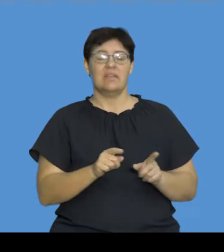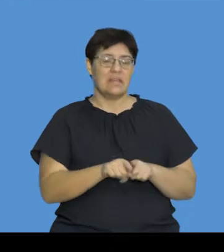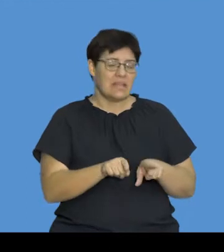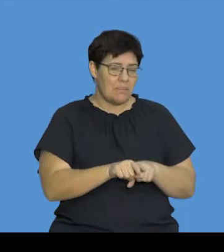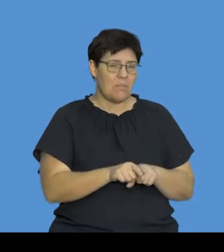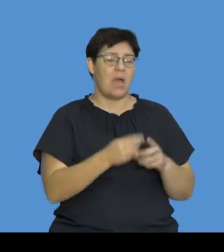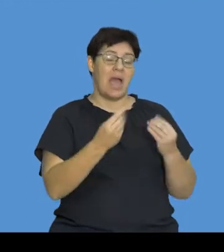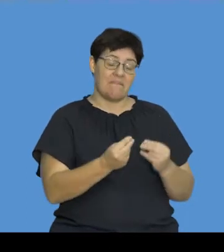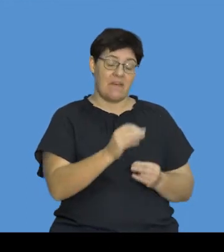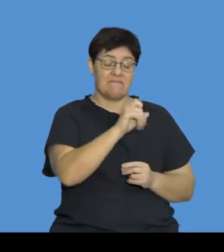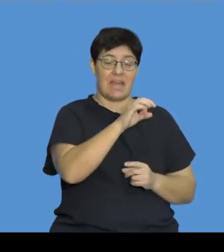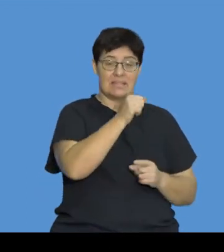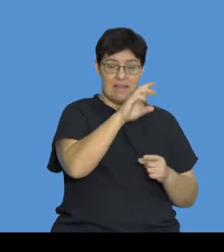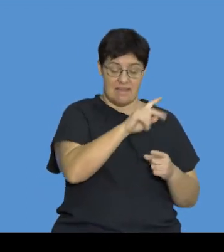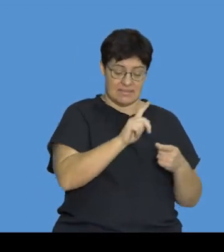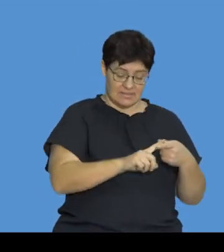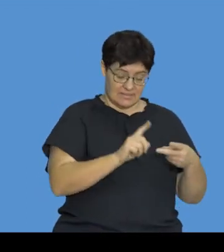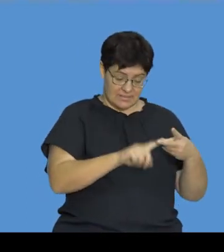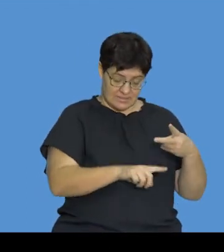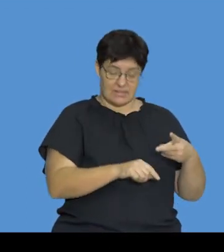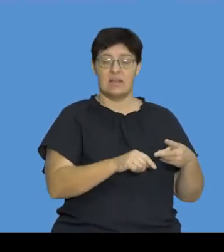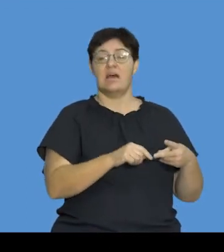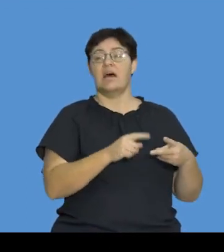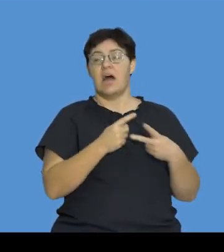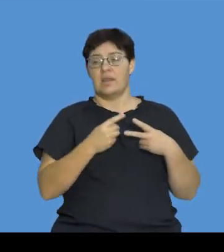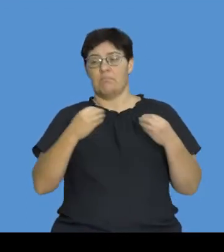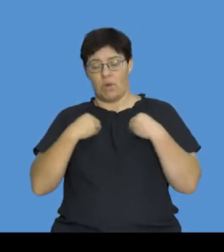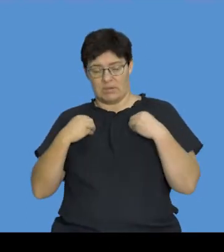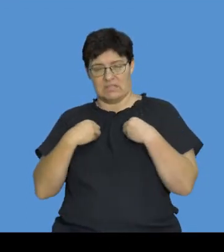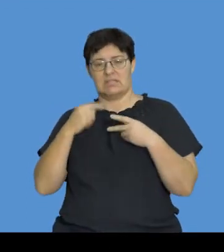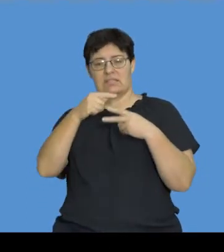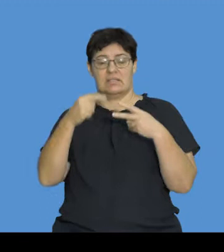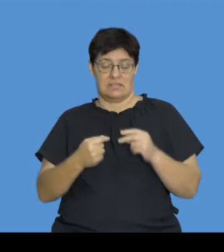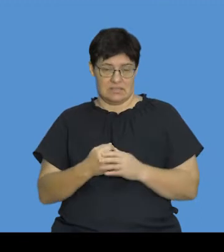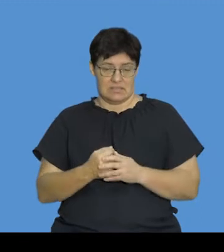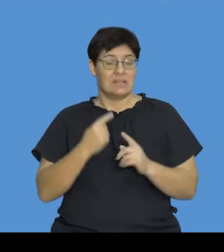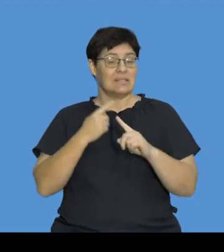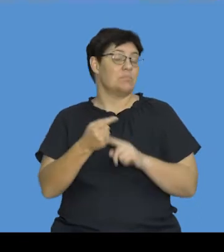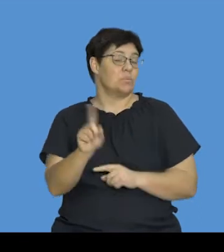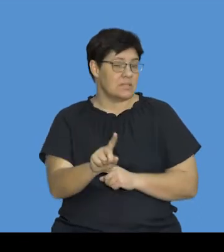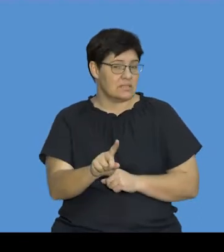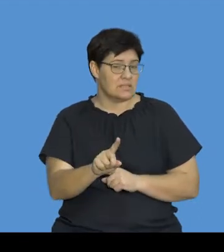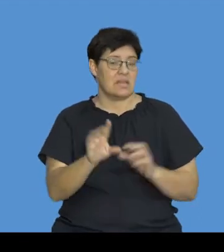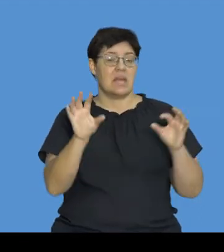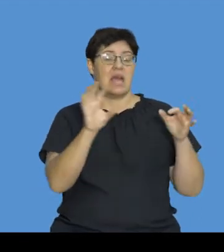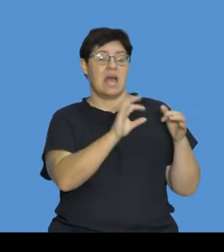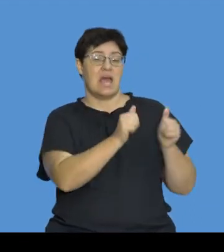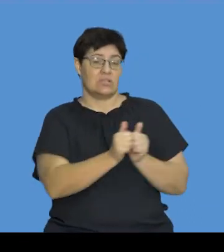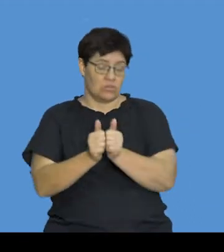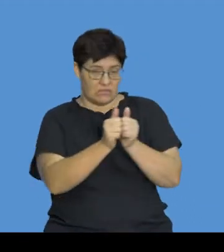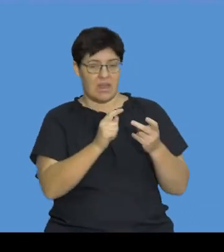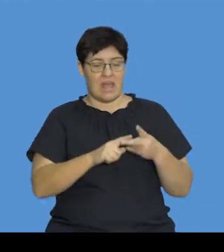call factors under multiplication and the two properties of multiplication, which is your associative and